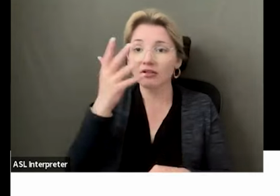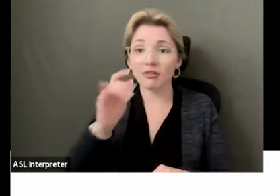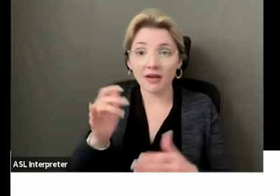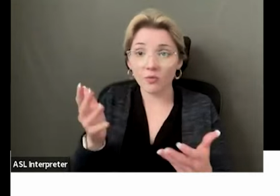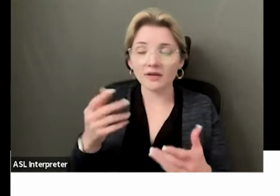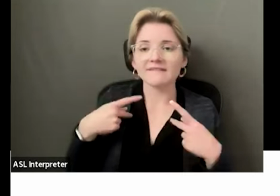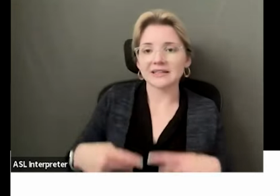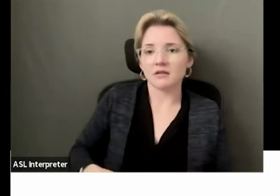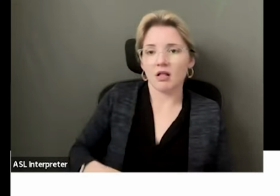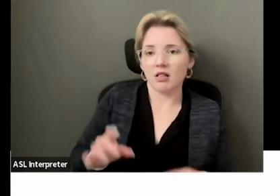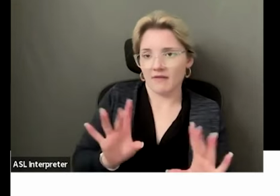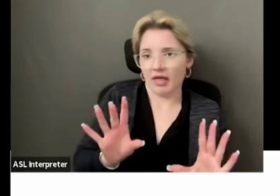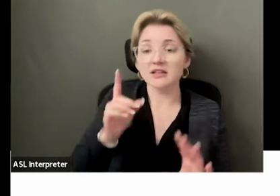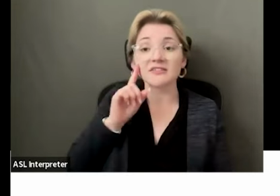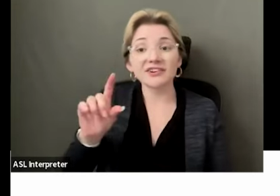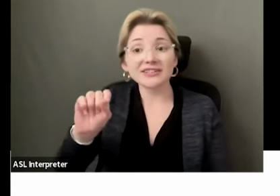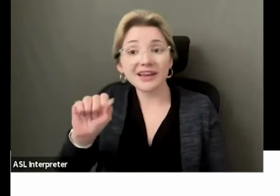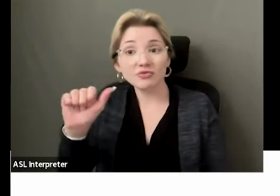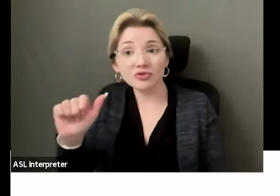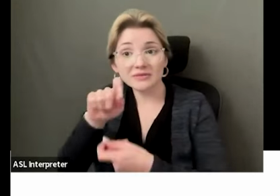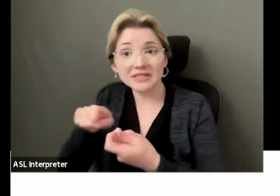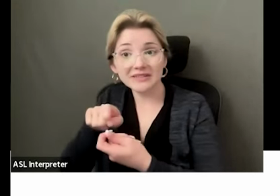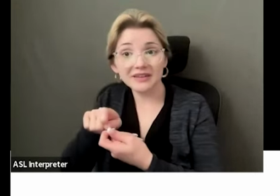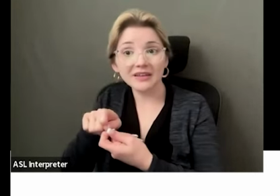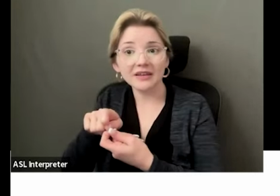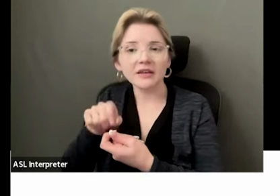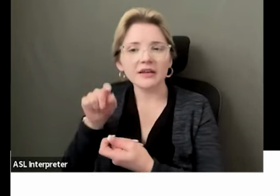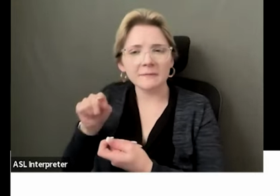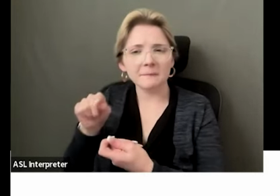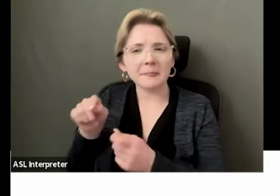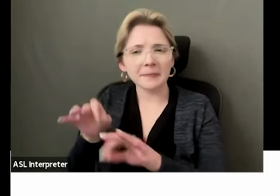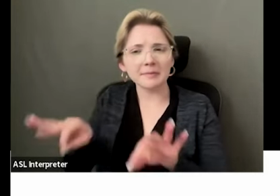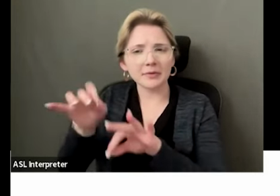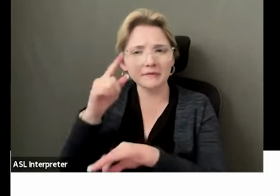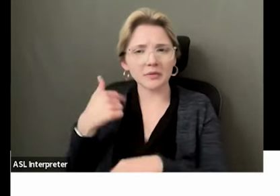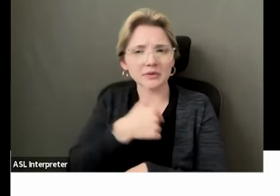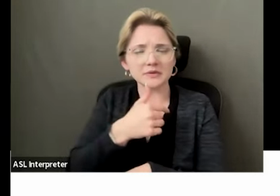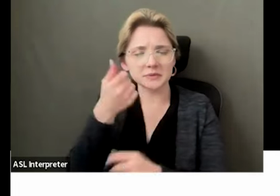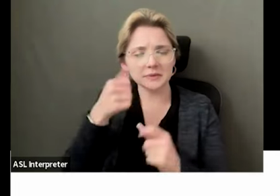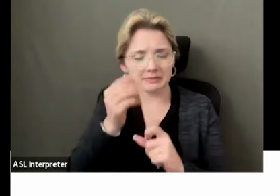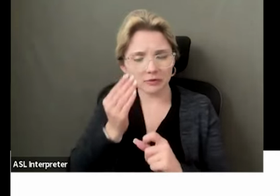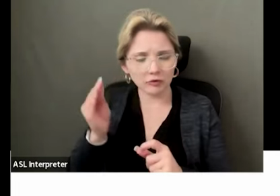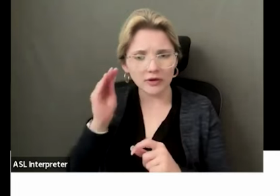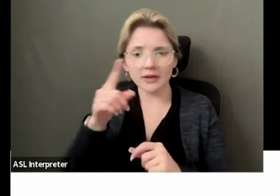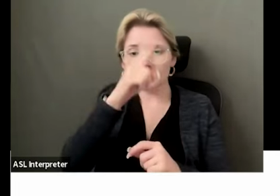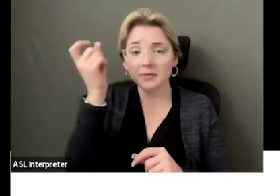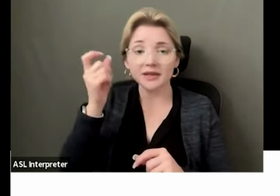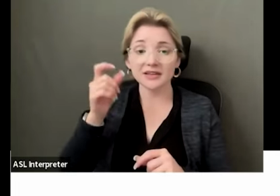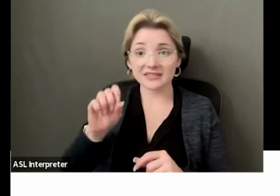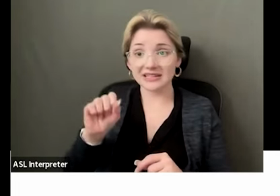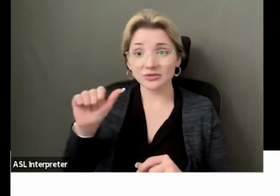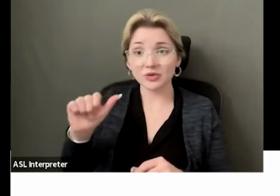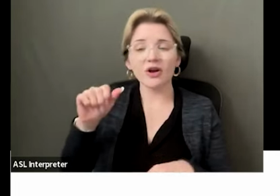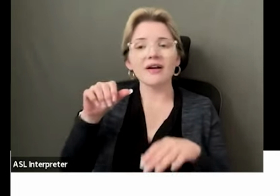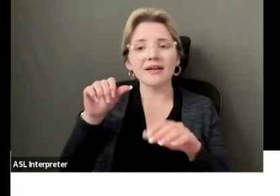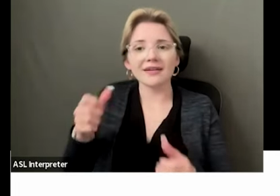violence, but for sexual assault survivors, I think this imminent harm is really important because it also can be continued trauma or psychological